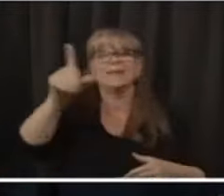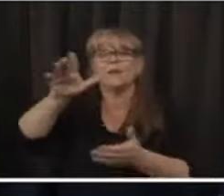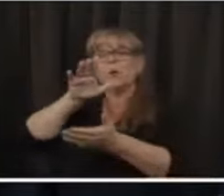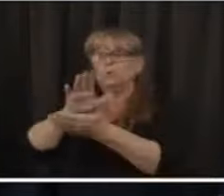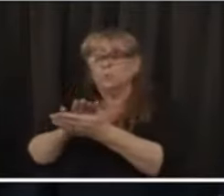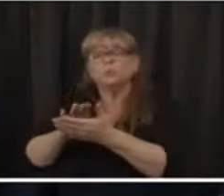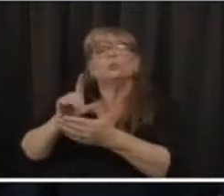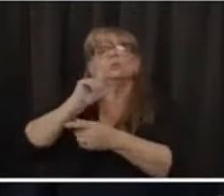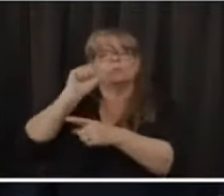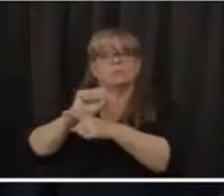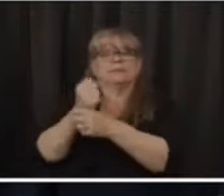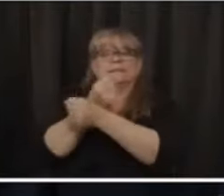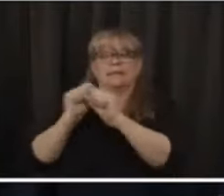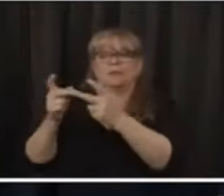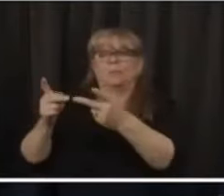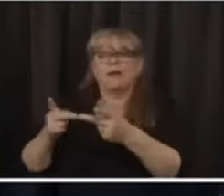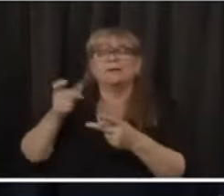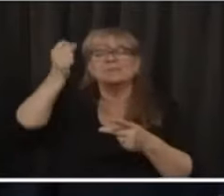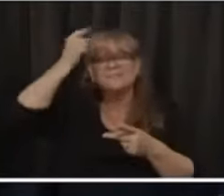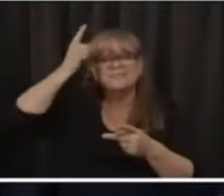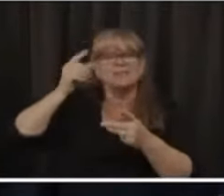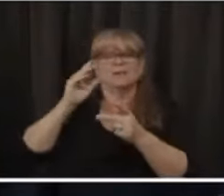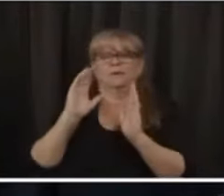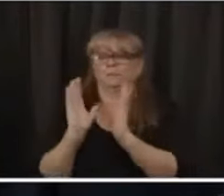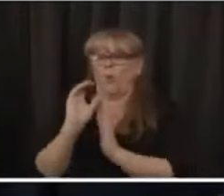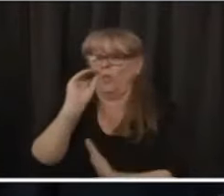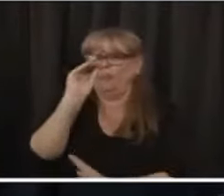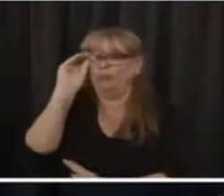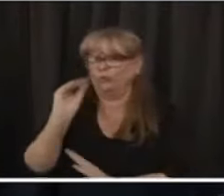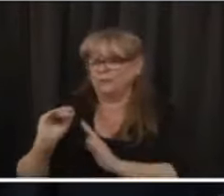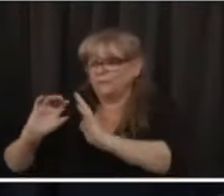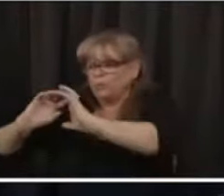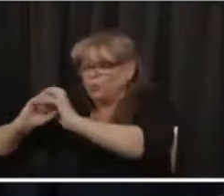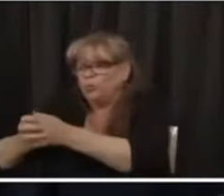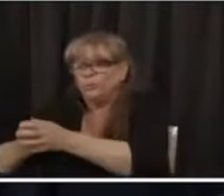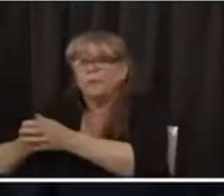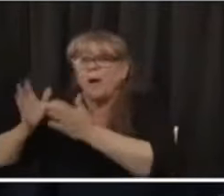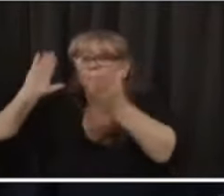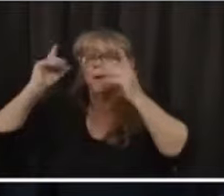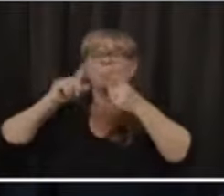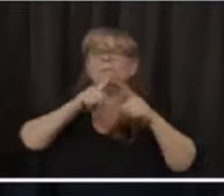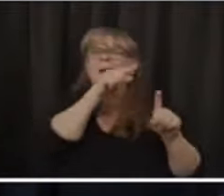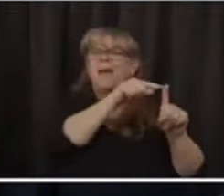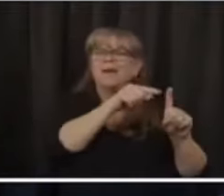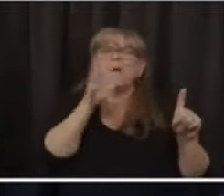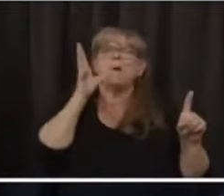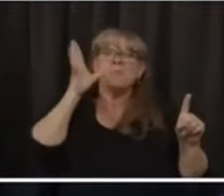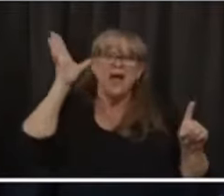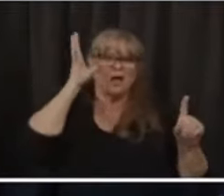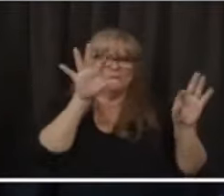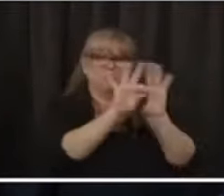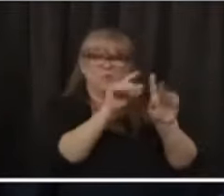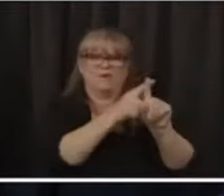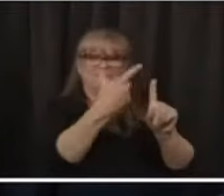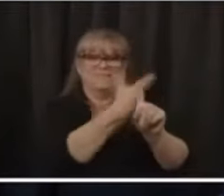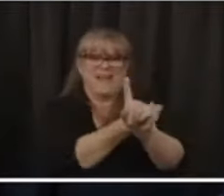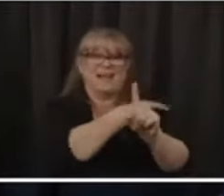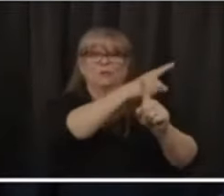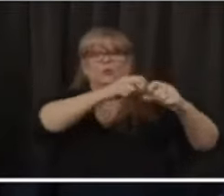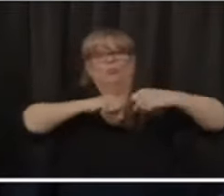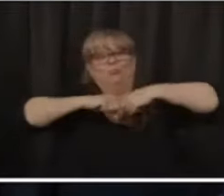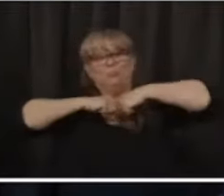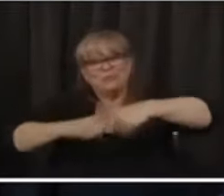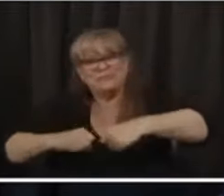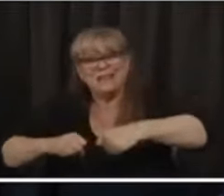some of them, a small number might be related to schools, but what's also happening is as parents are protected, as grandparents are protected, they're taking their